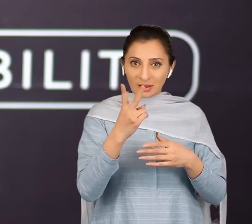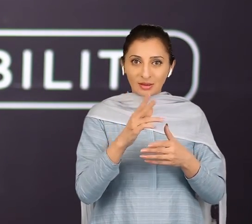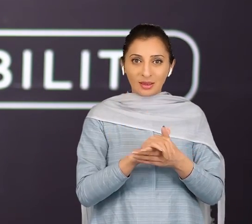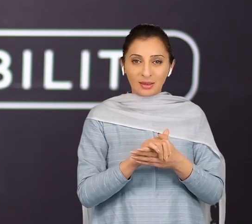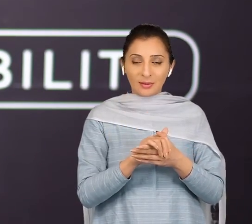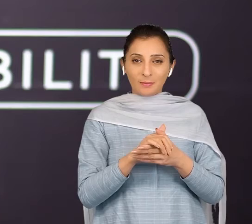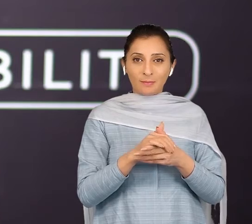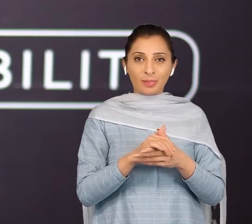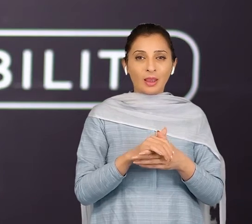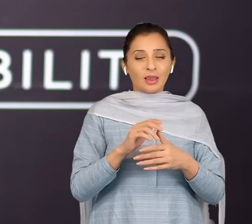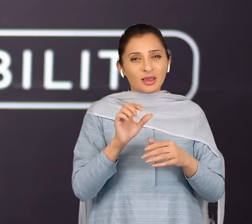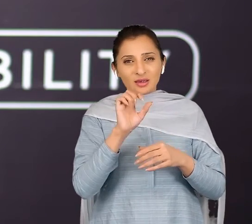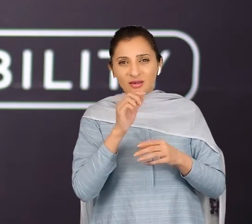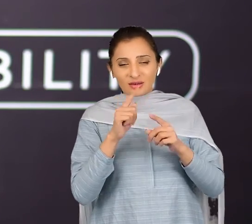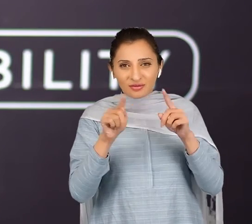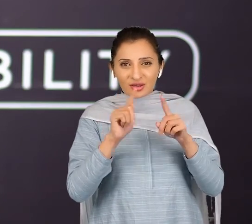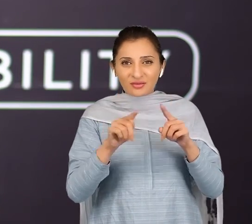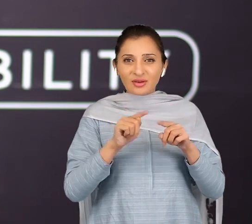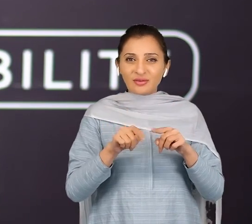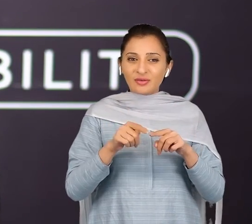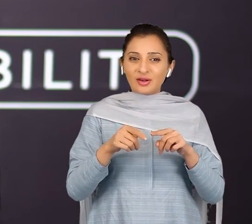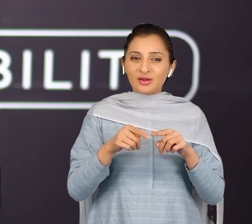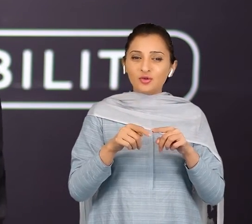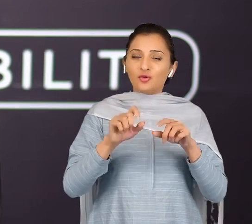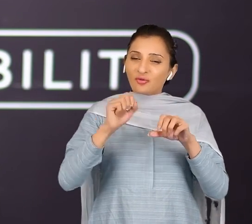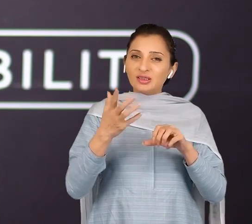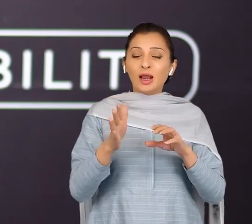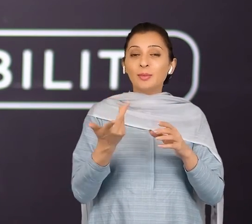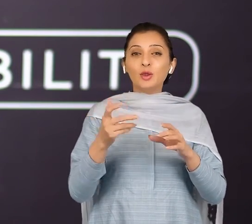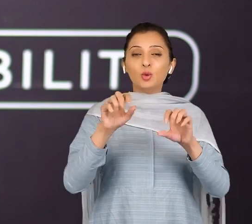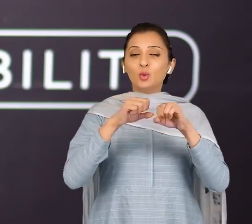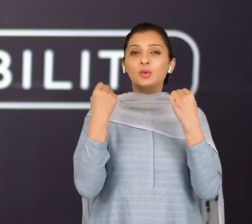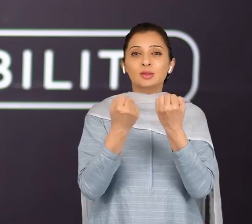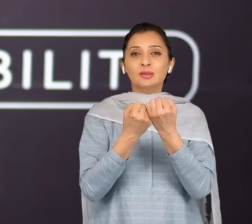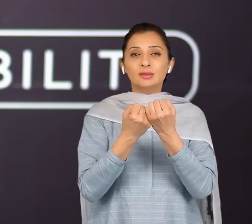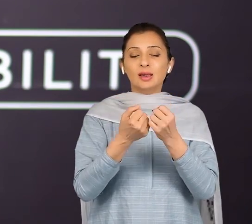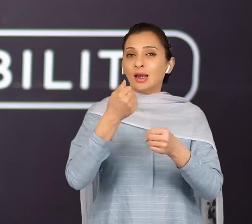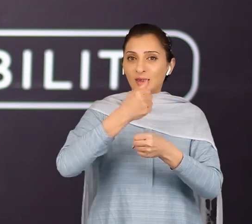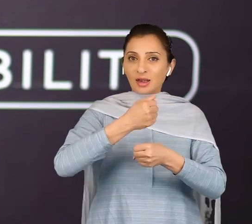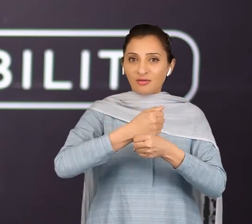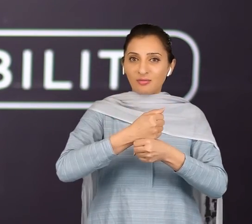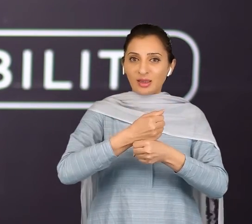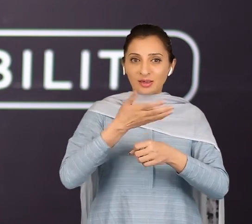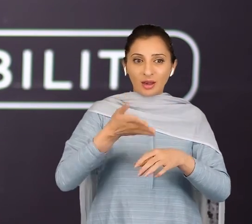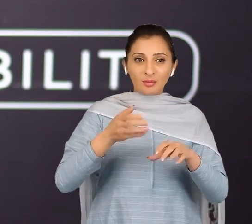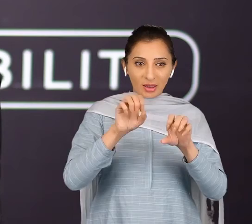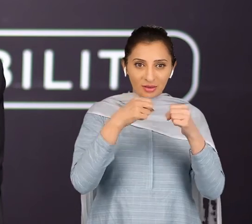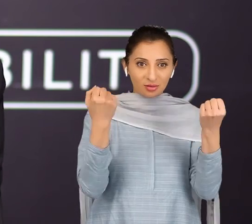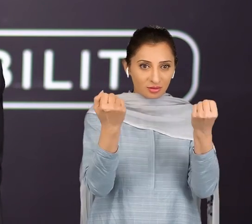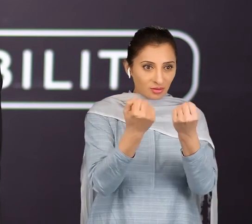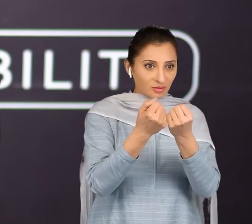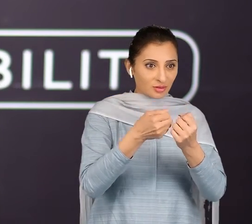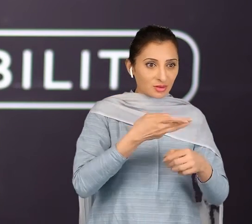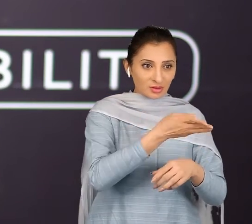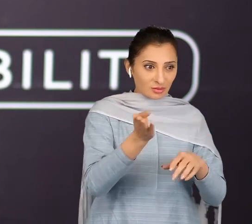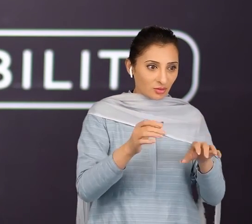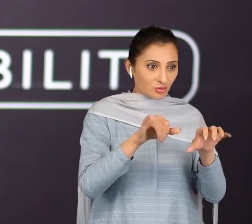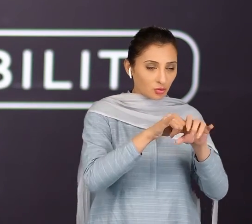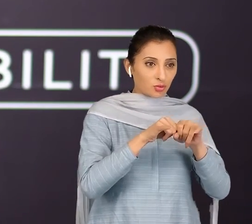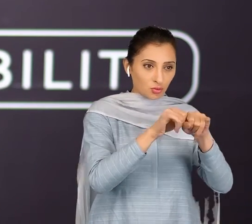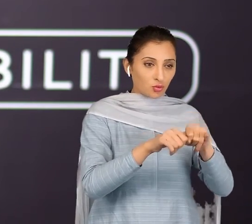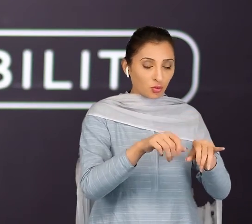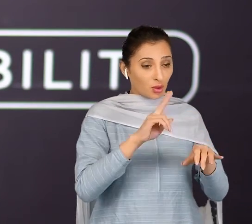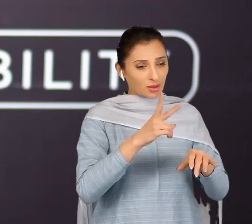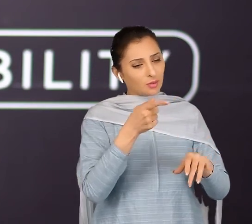that's actually one of the main reasons why TWS was ever formed, is dog culling. The government calls on these entities to, kill them and shoot